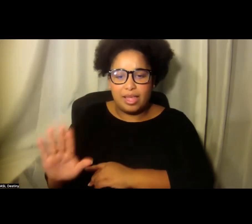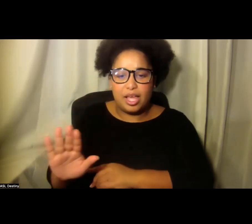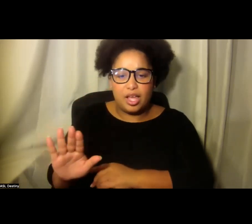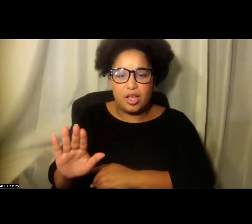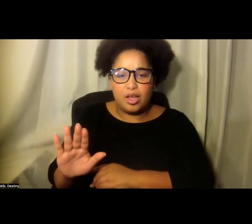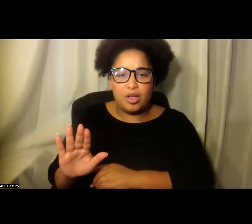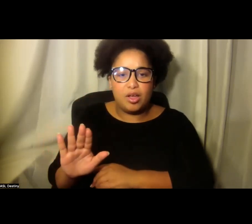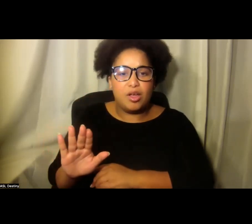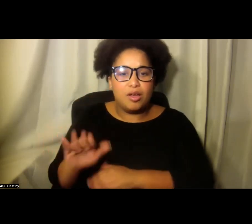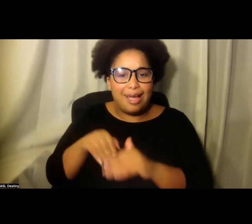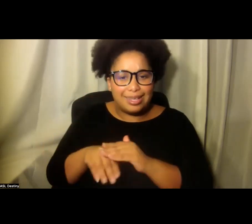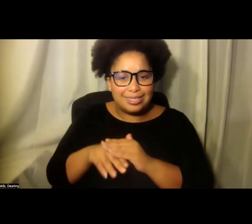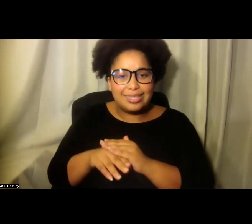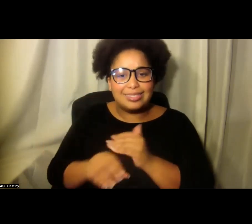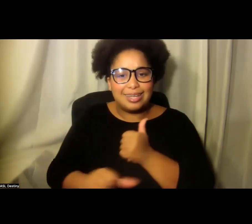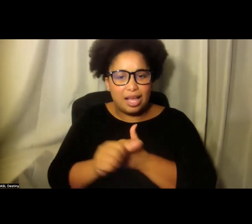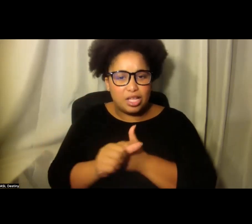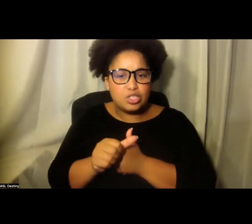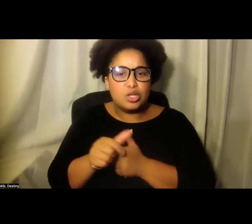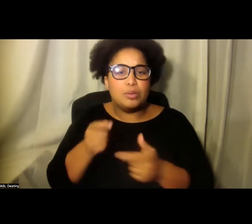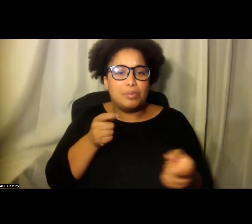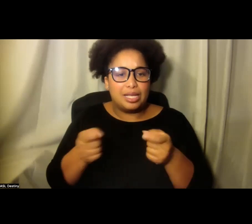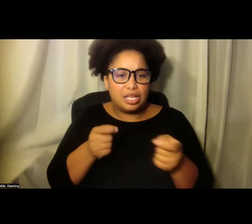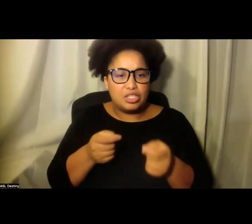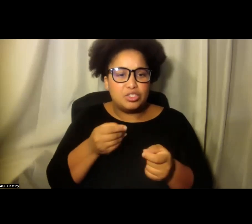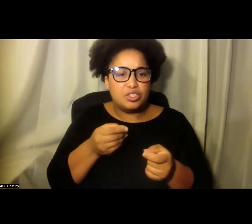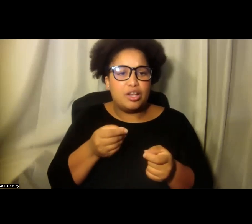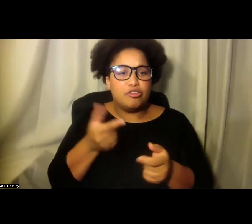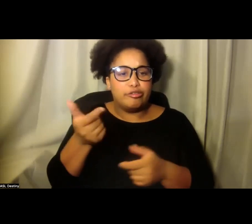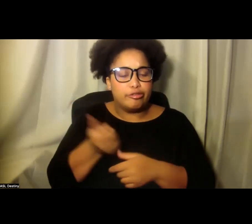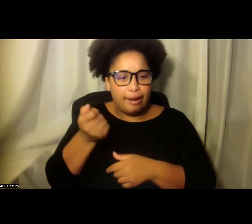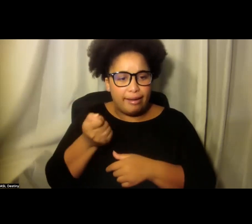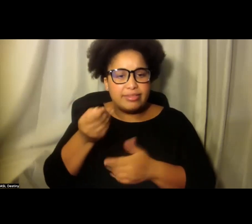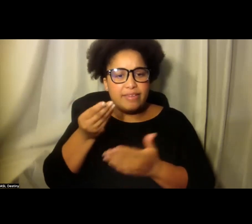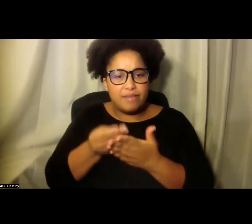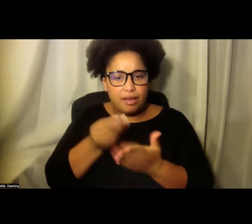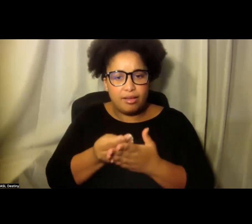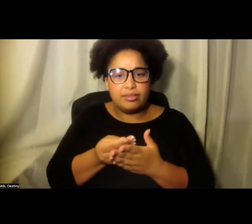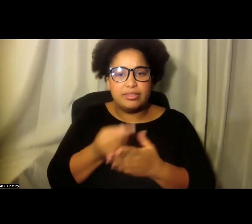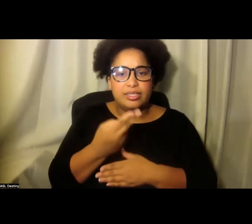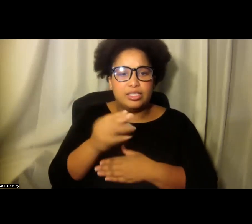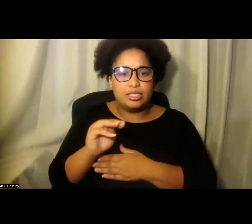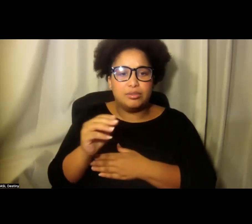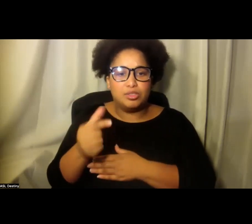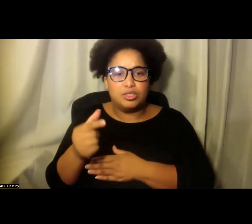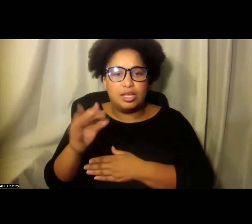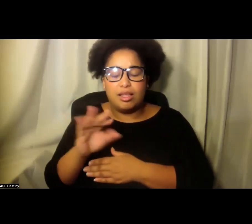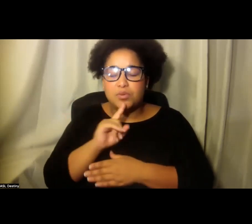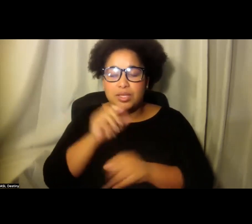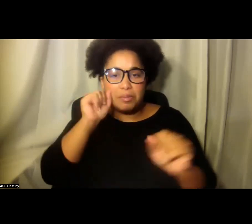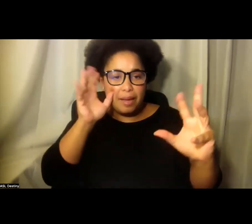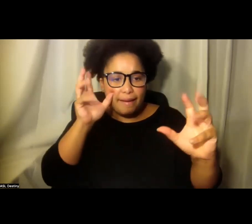hazard mitigation grant funds for the retrofit of their Vernon campus is an amazing one. It's